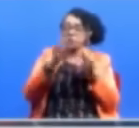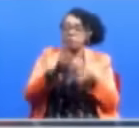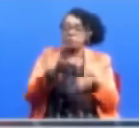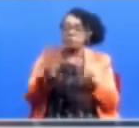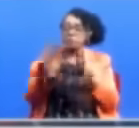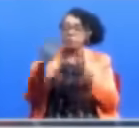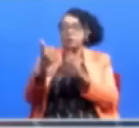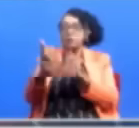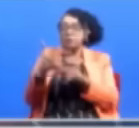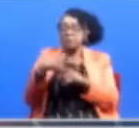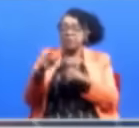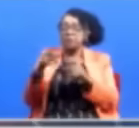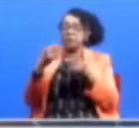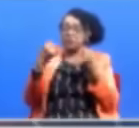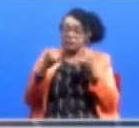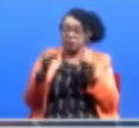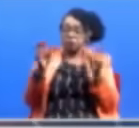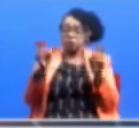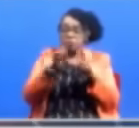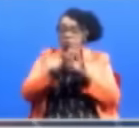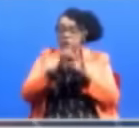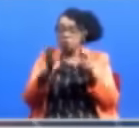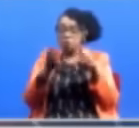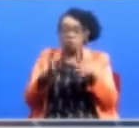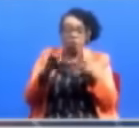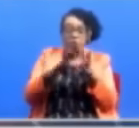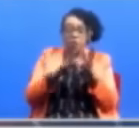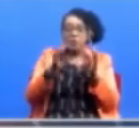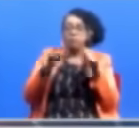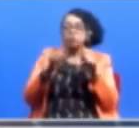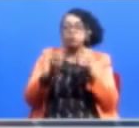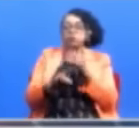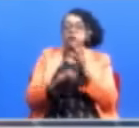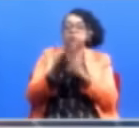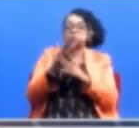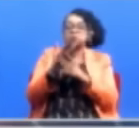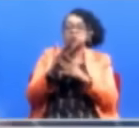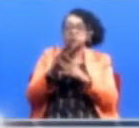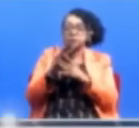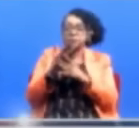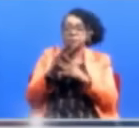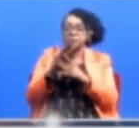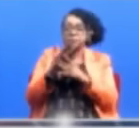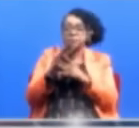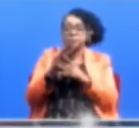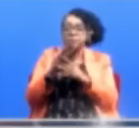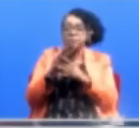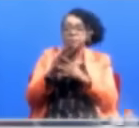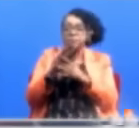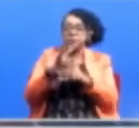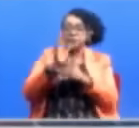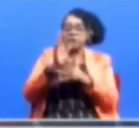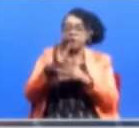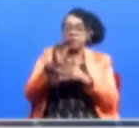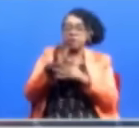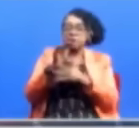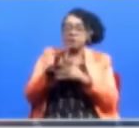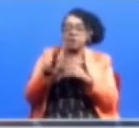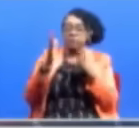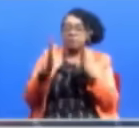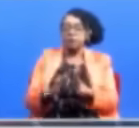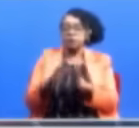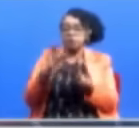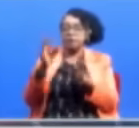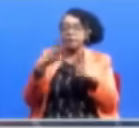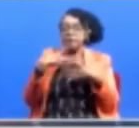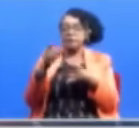but they are currently looking for clues and leads that could establish the same. So they are calling them persons of